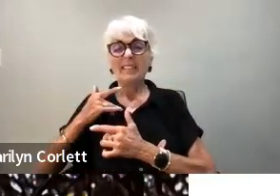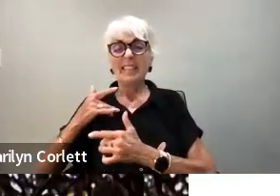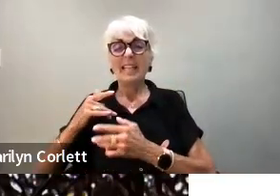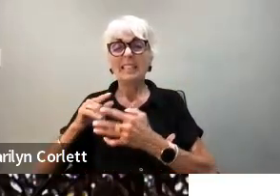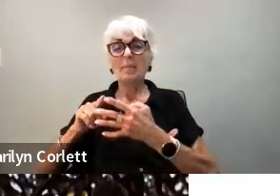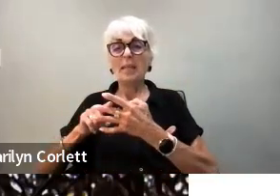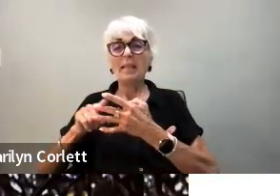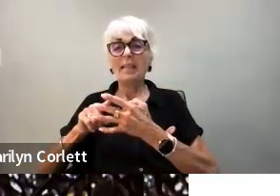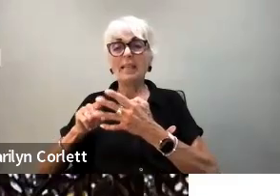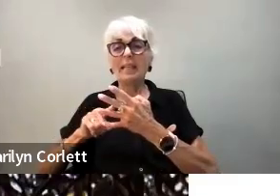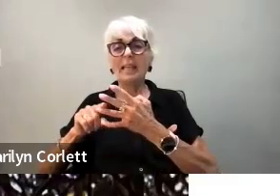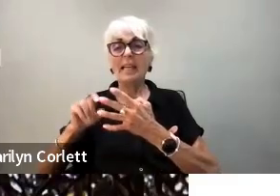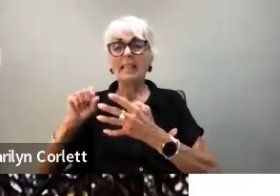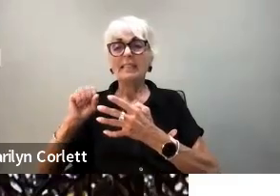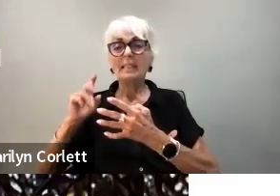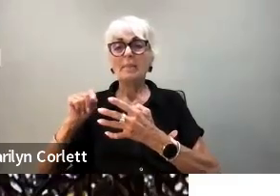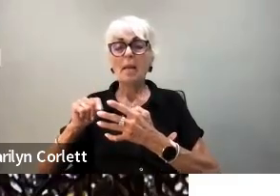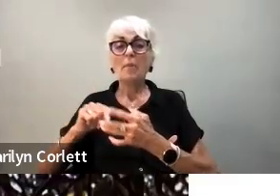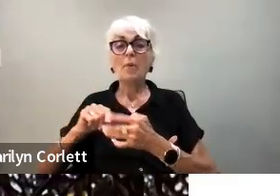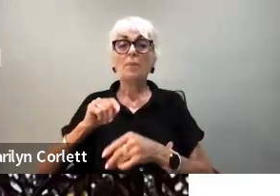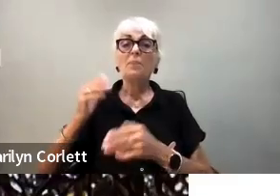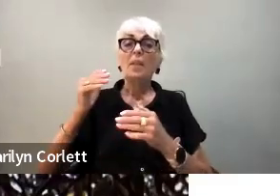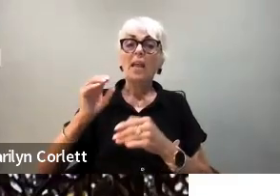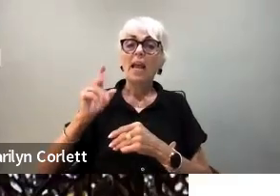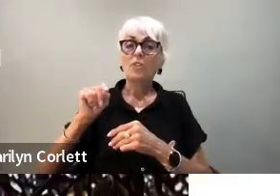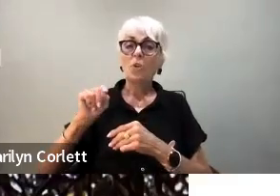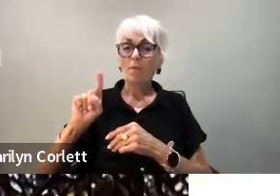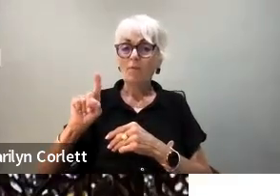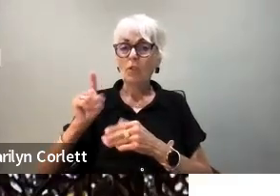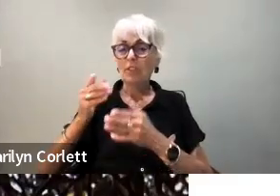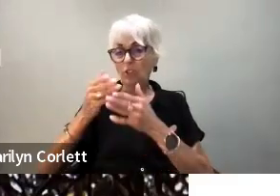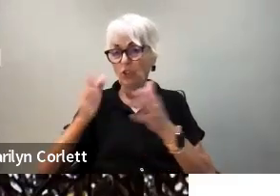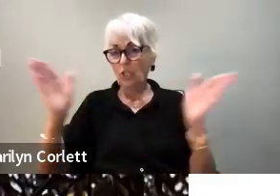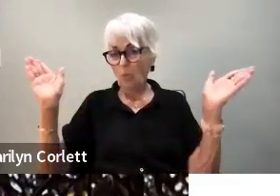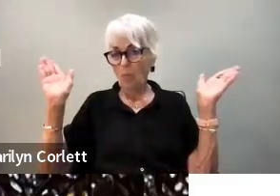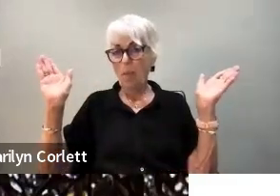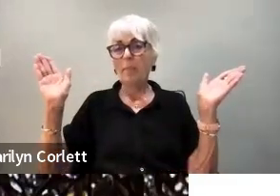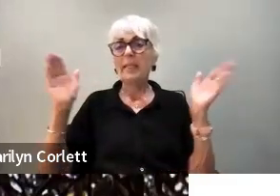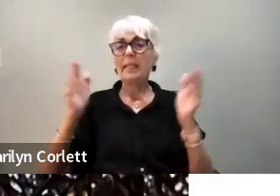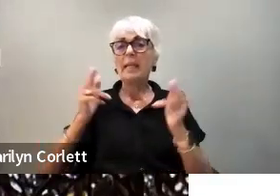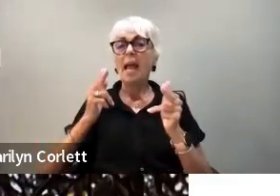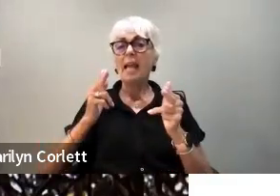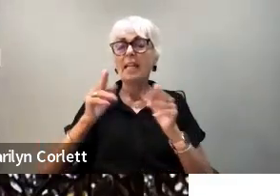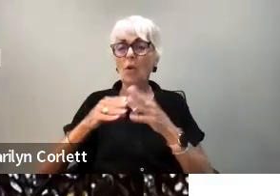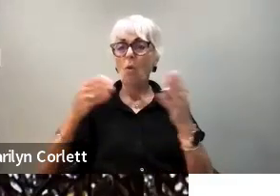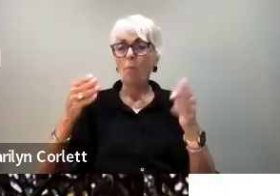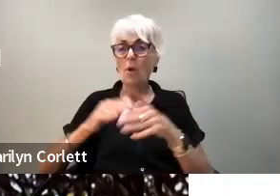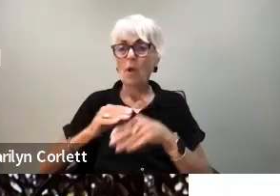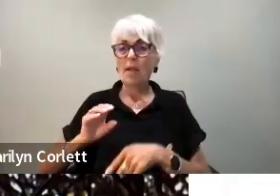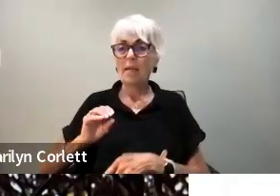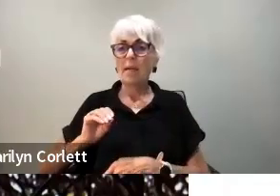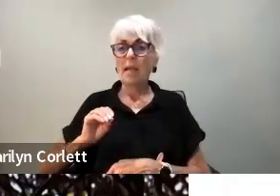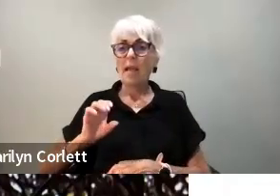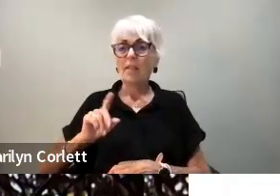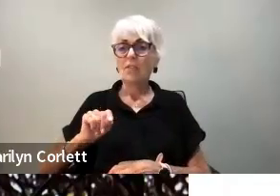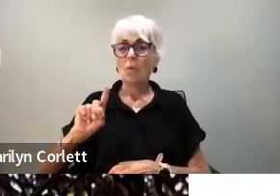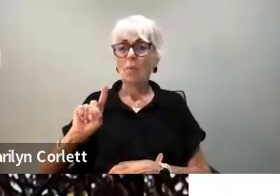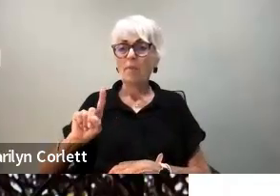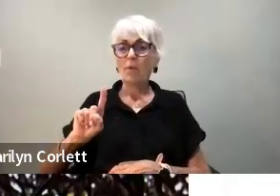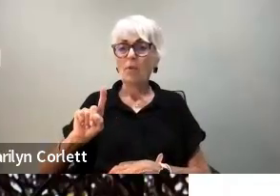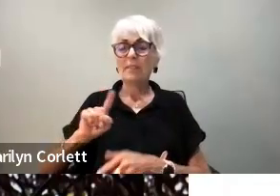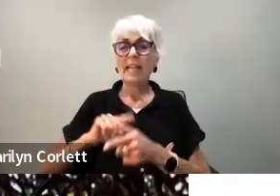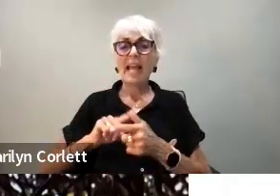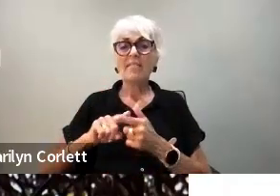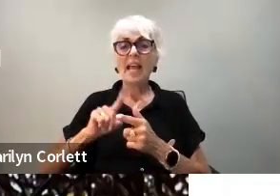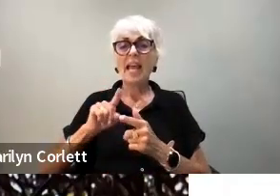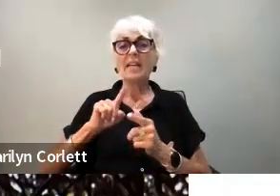then October 1st is general public hunting. That's open October 1st. And then you go from